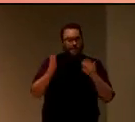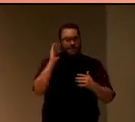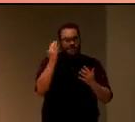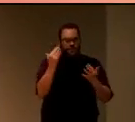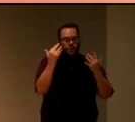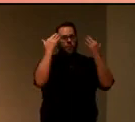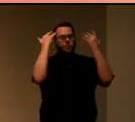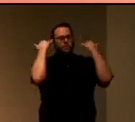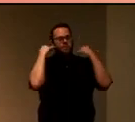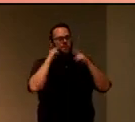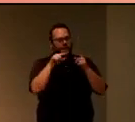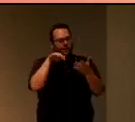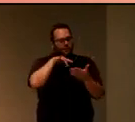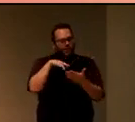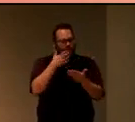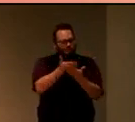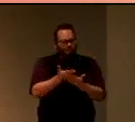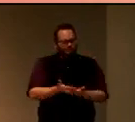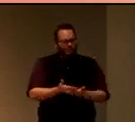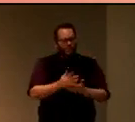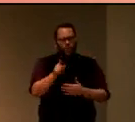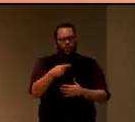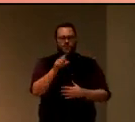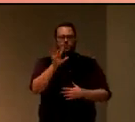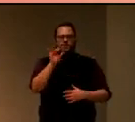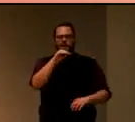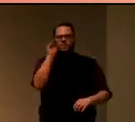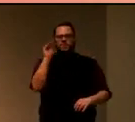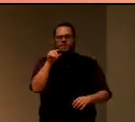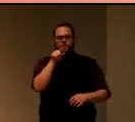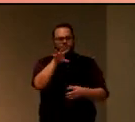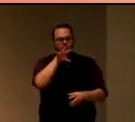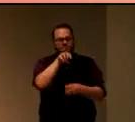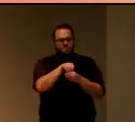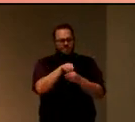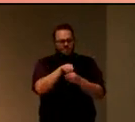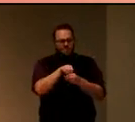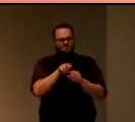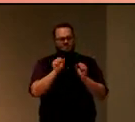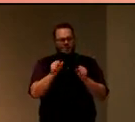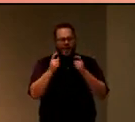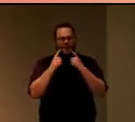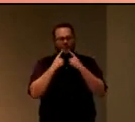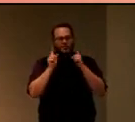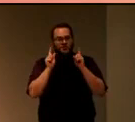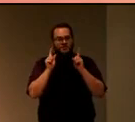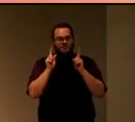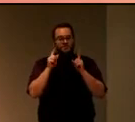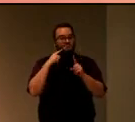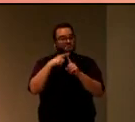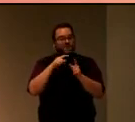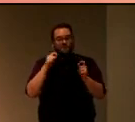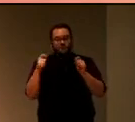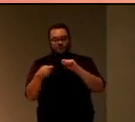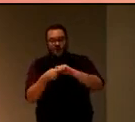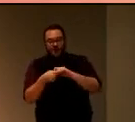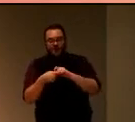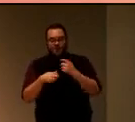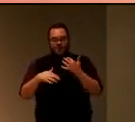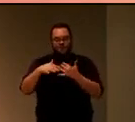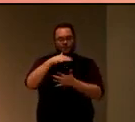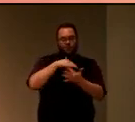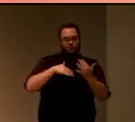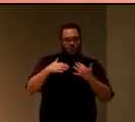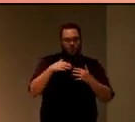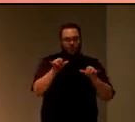that showed that you only have to engage 25% in order to achieve and change social convention